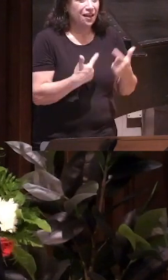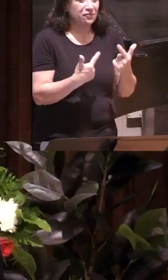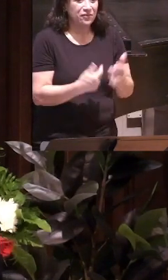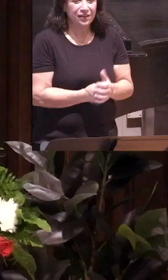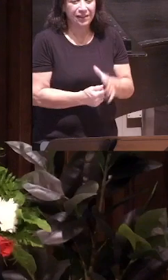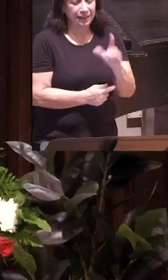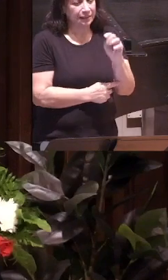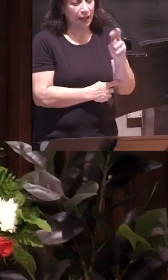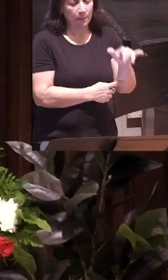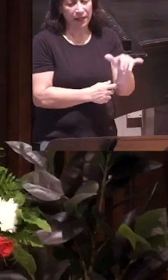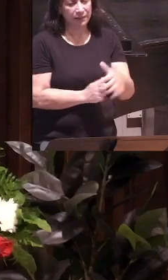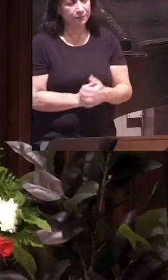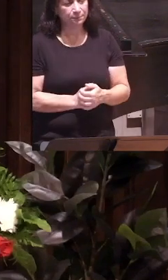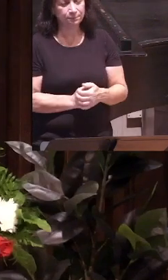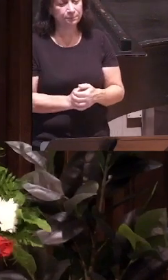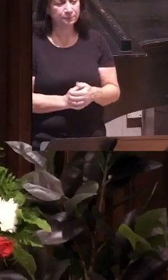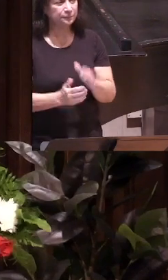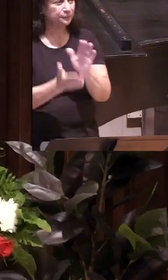Tim.